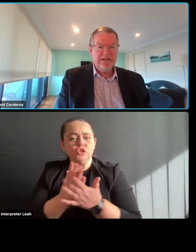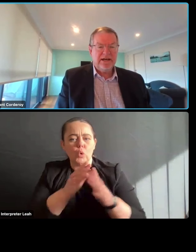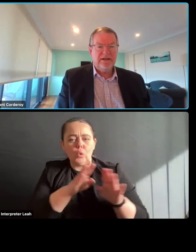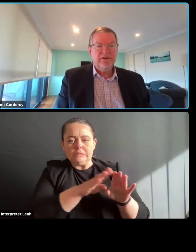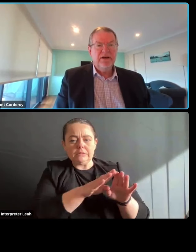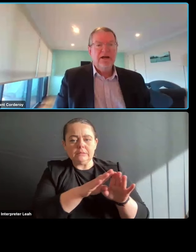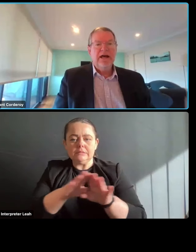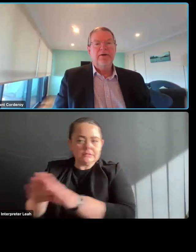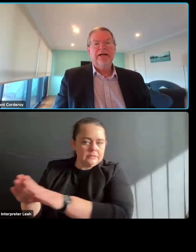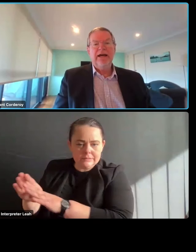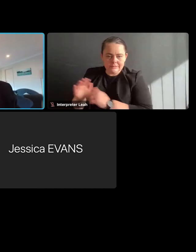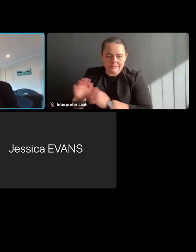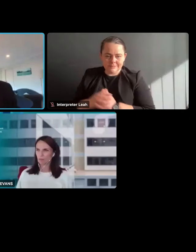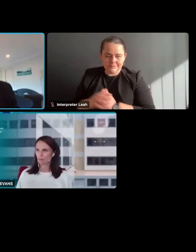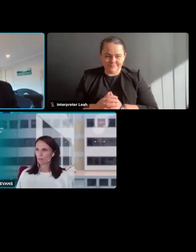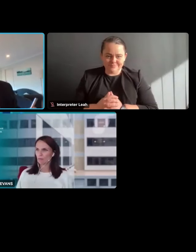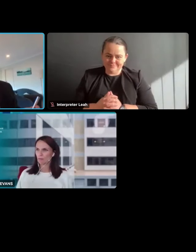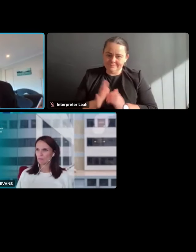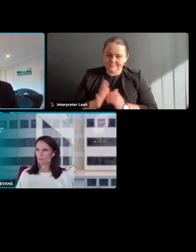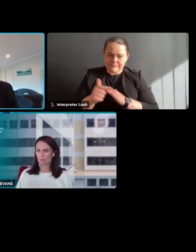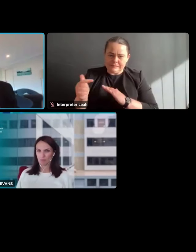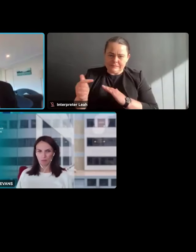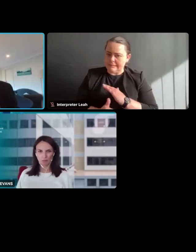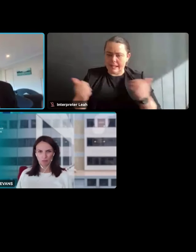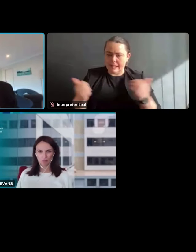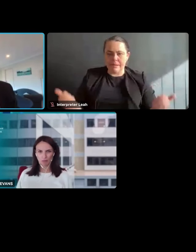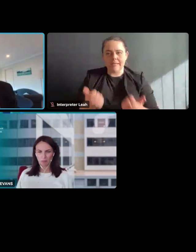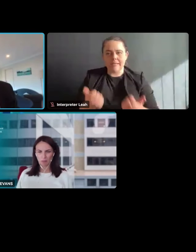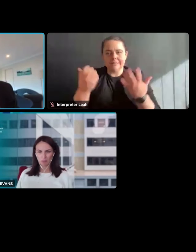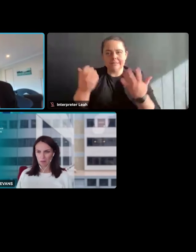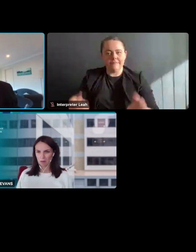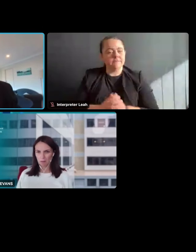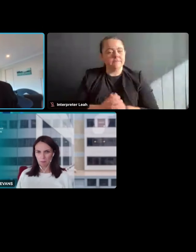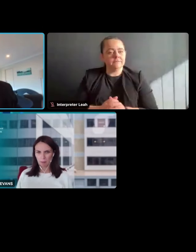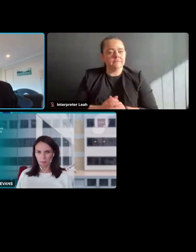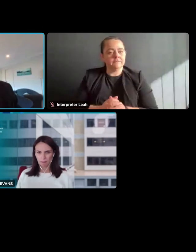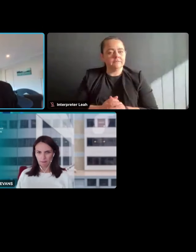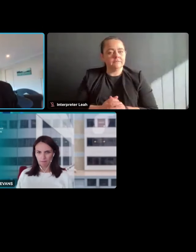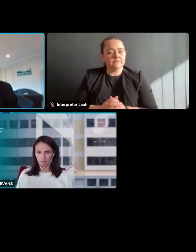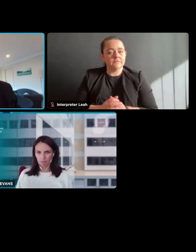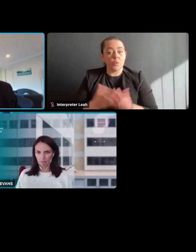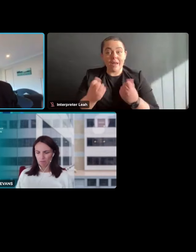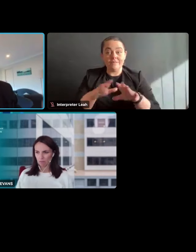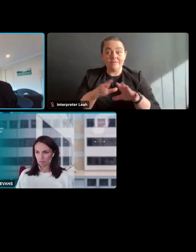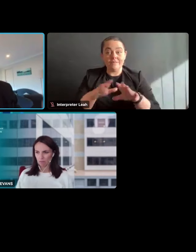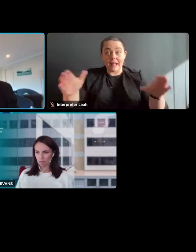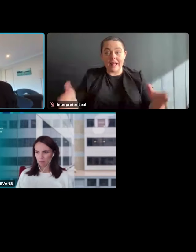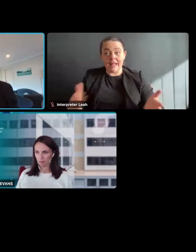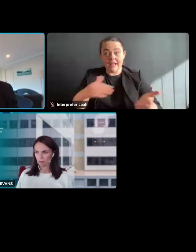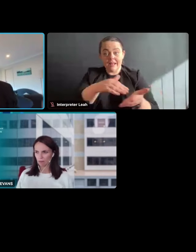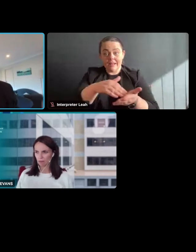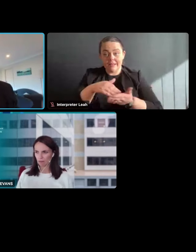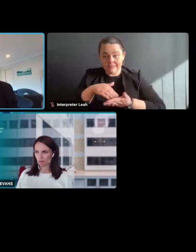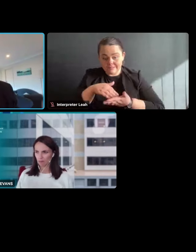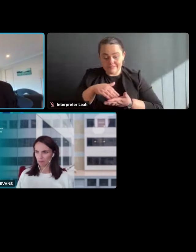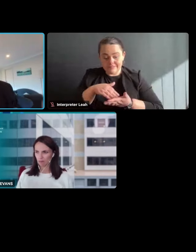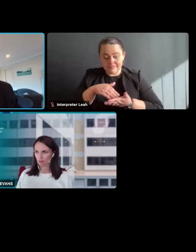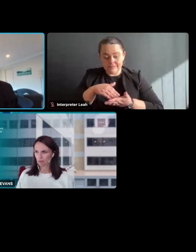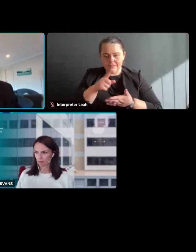they're quite detailed. Now, again, through the help desk, we can then get the data to come on and